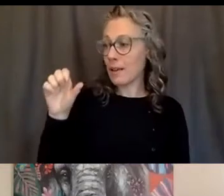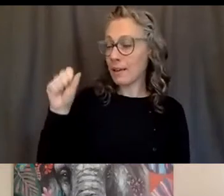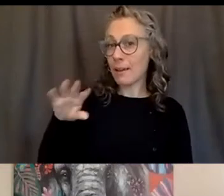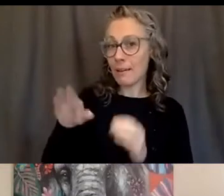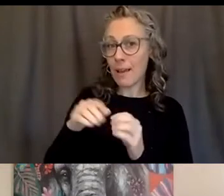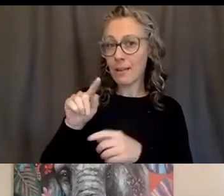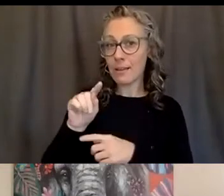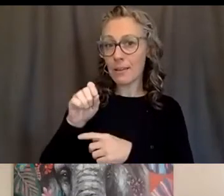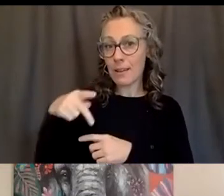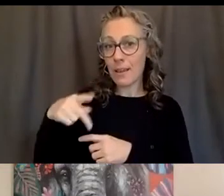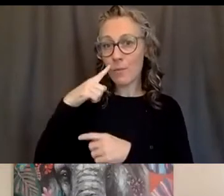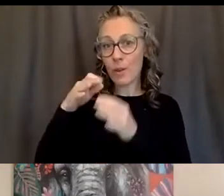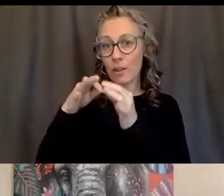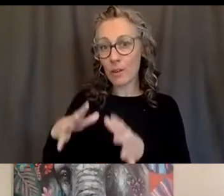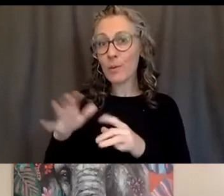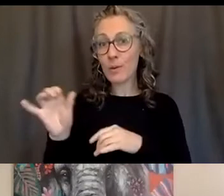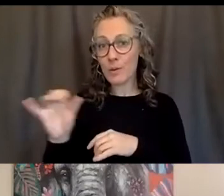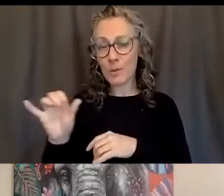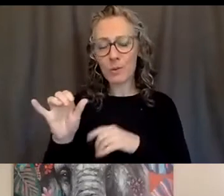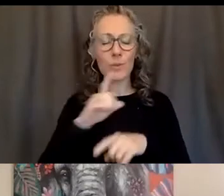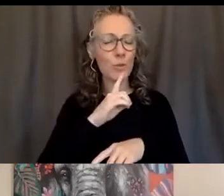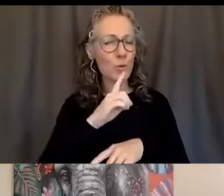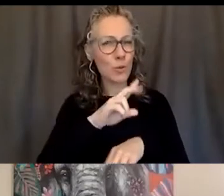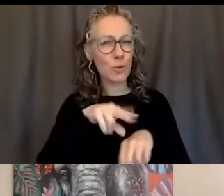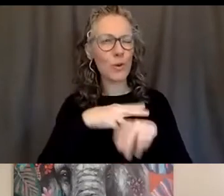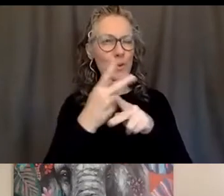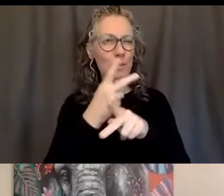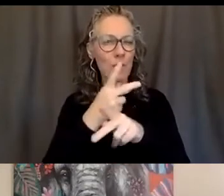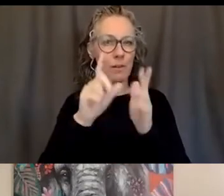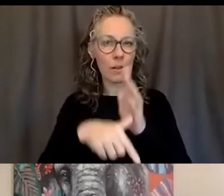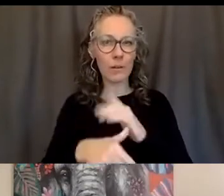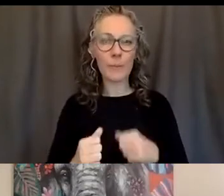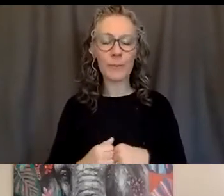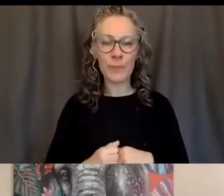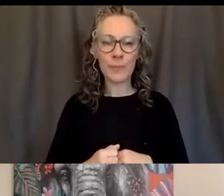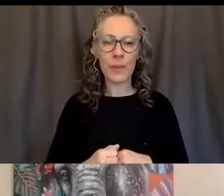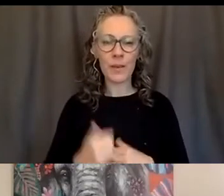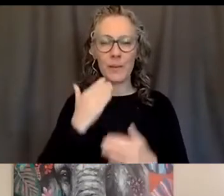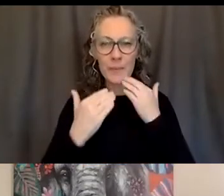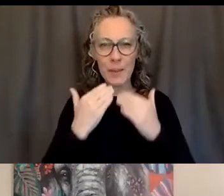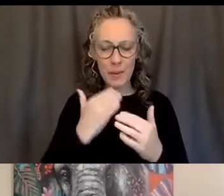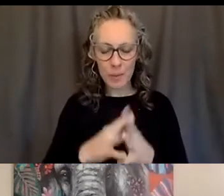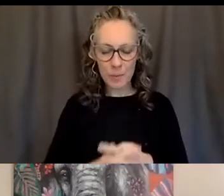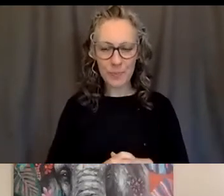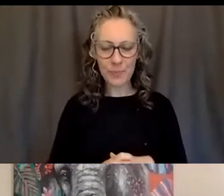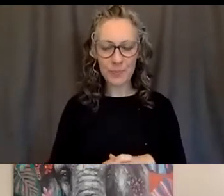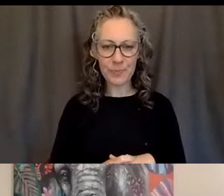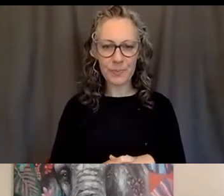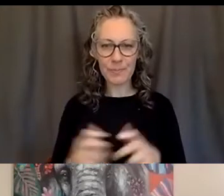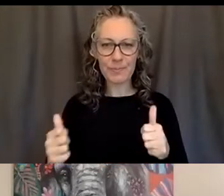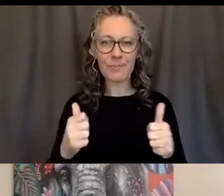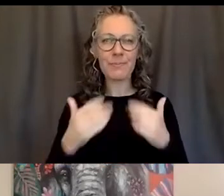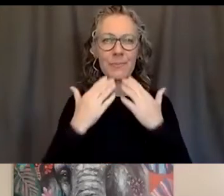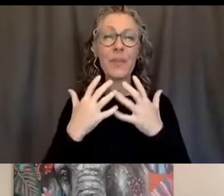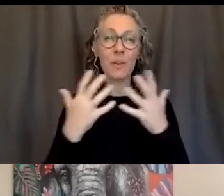for the interpreters also? Yeah, we can sort that all off. Yeah, we can. Okay. Thank you. Super. Yeah, Super. thank you so much,